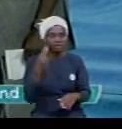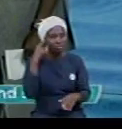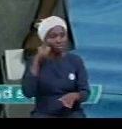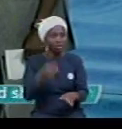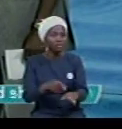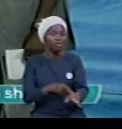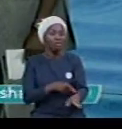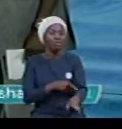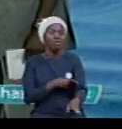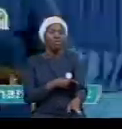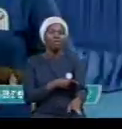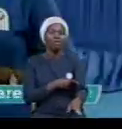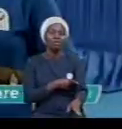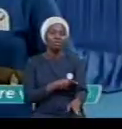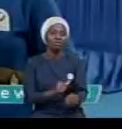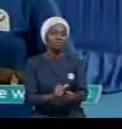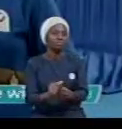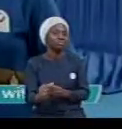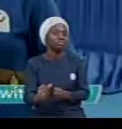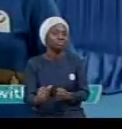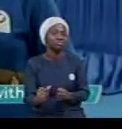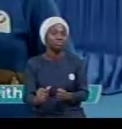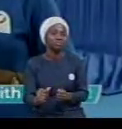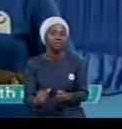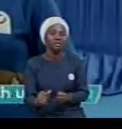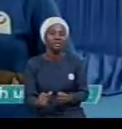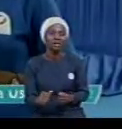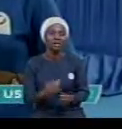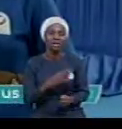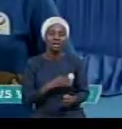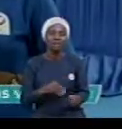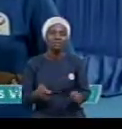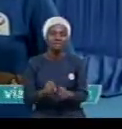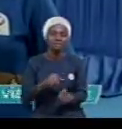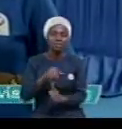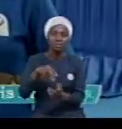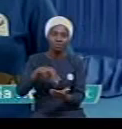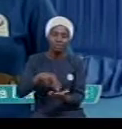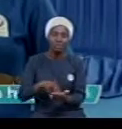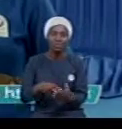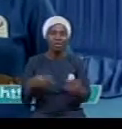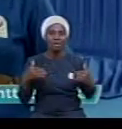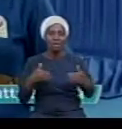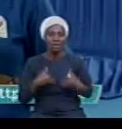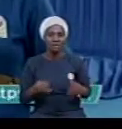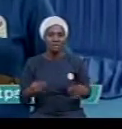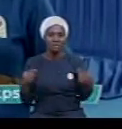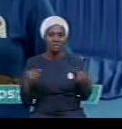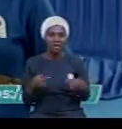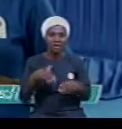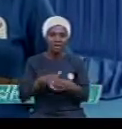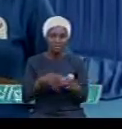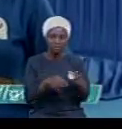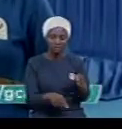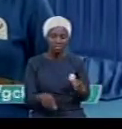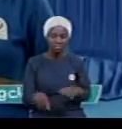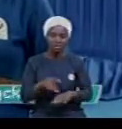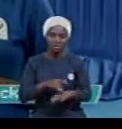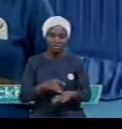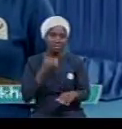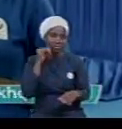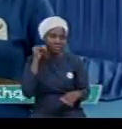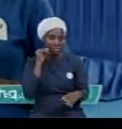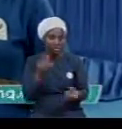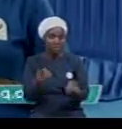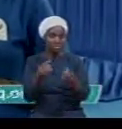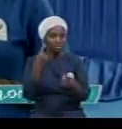when she is standing up, she will be having pains in the leg. But yesterday, when she came for the crusade, by the time of